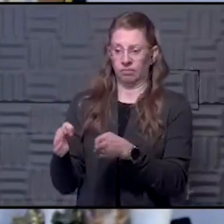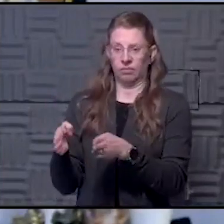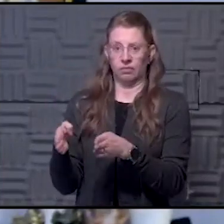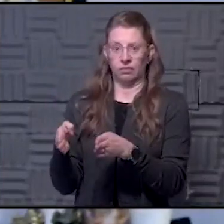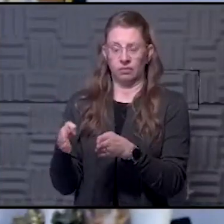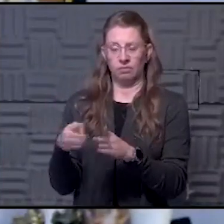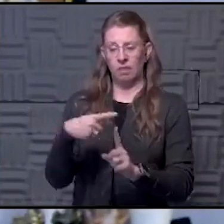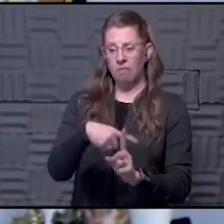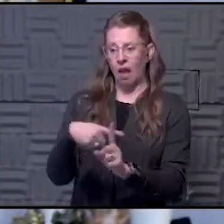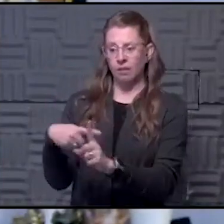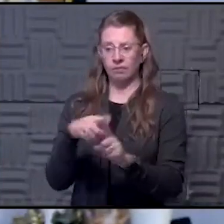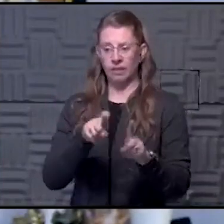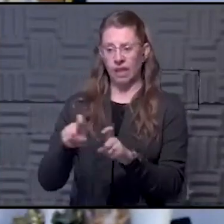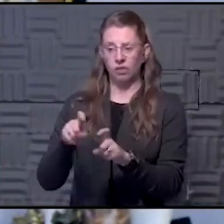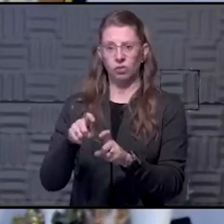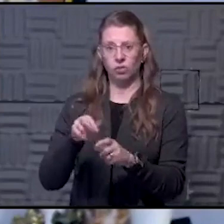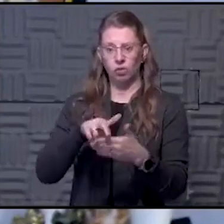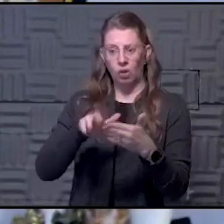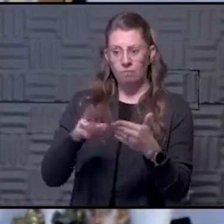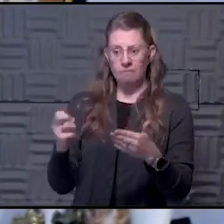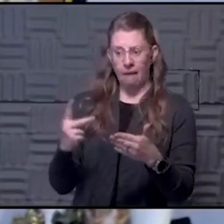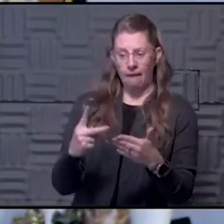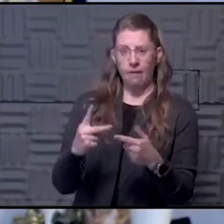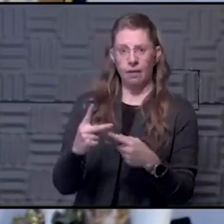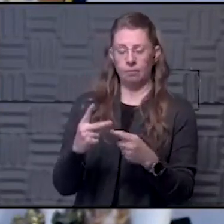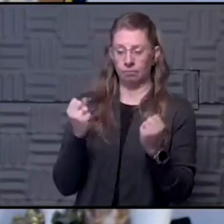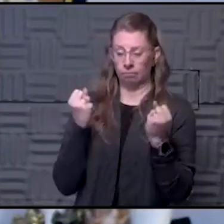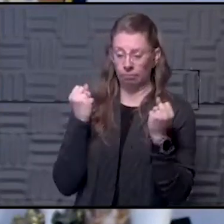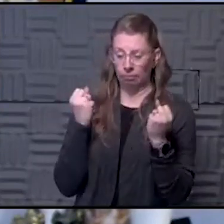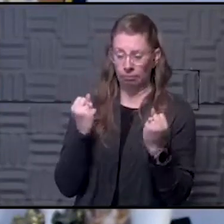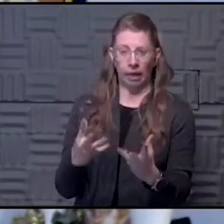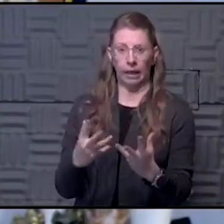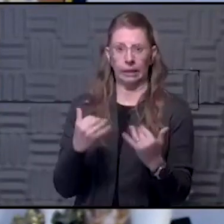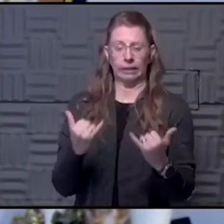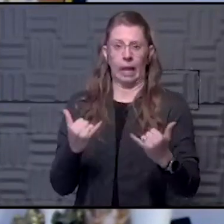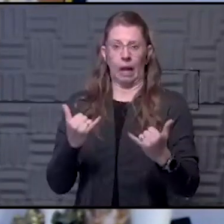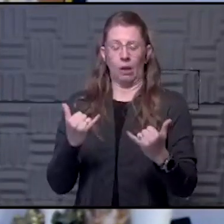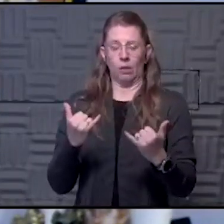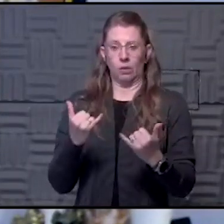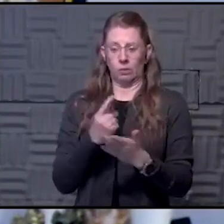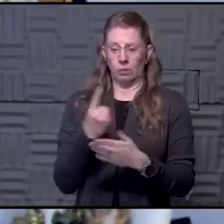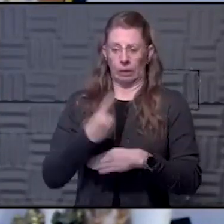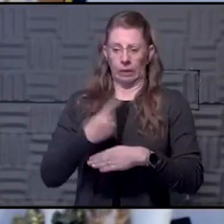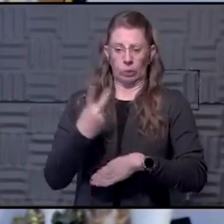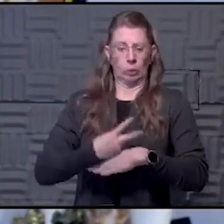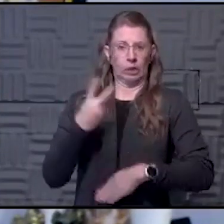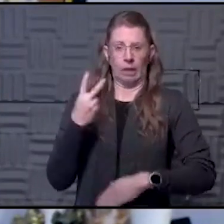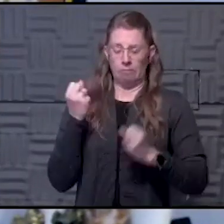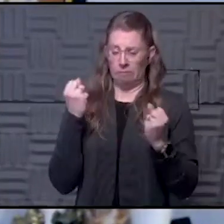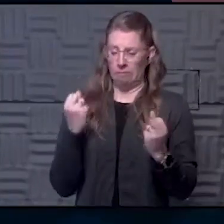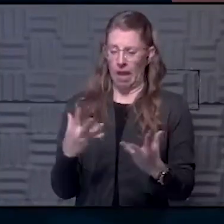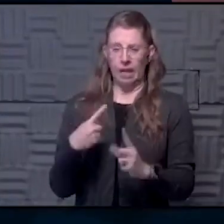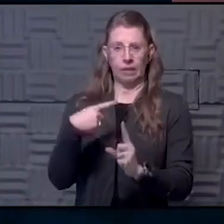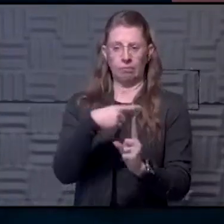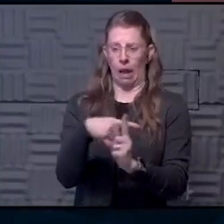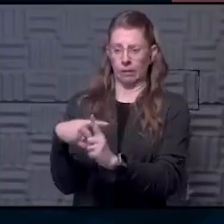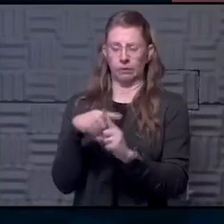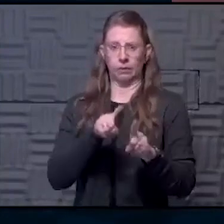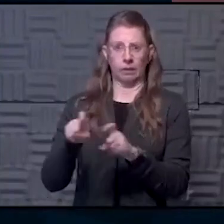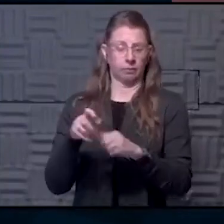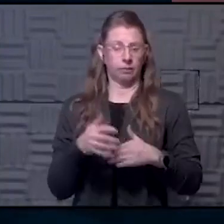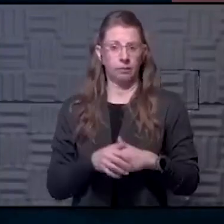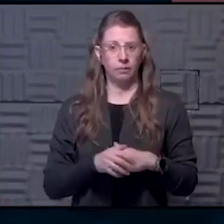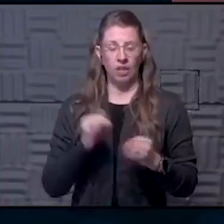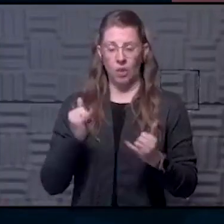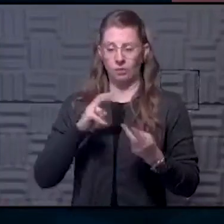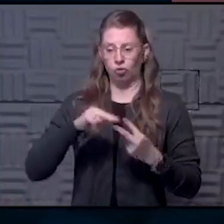or positive test results coming back to having many, many over just a couple-day period of time. So we're doing